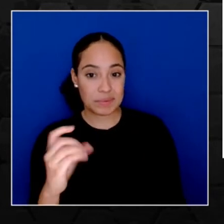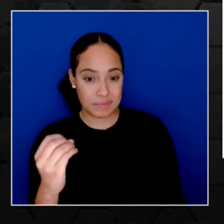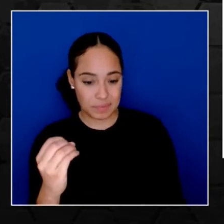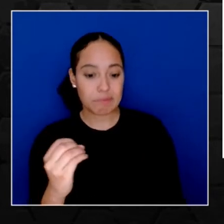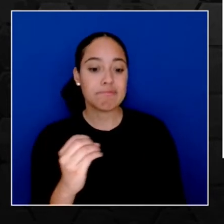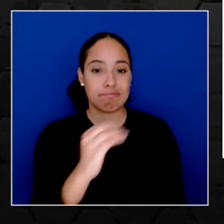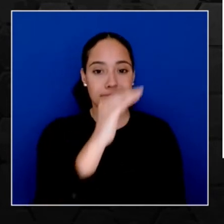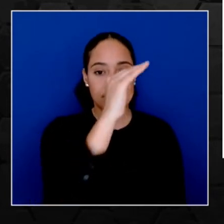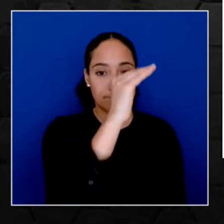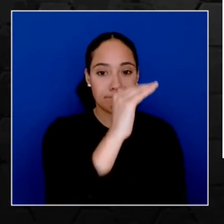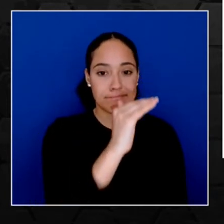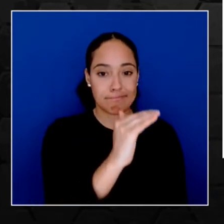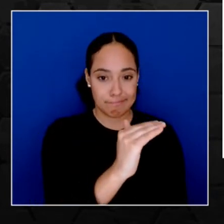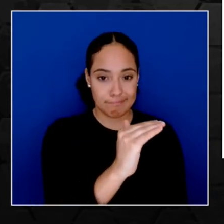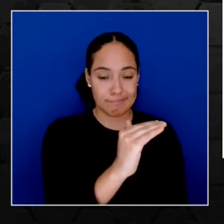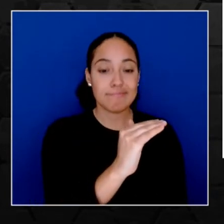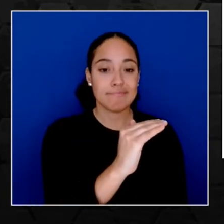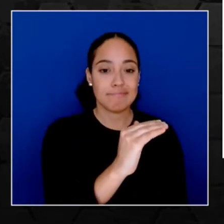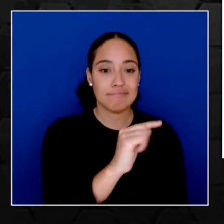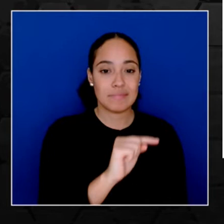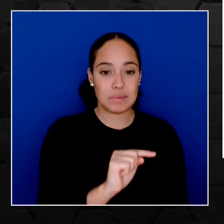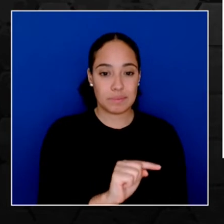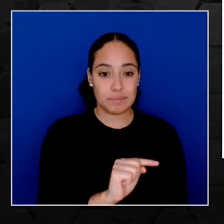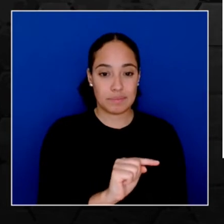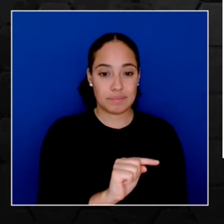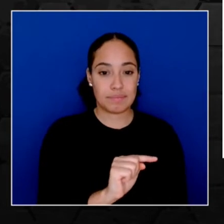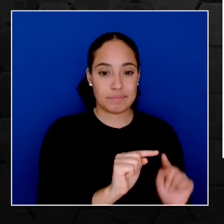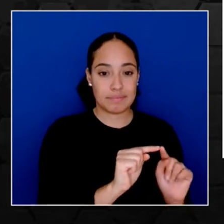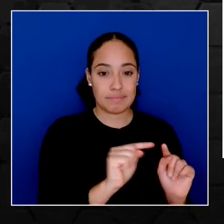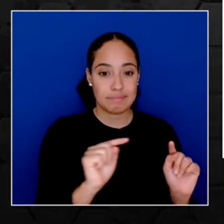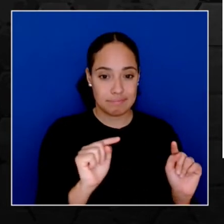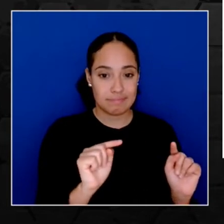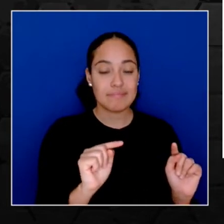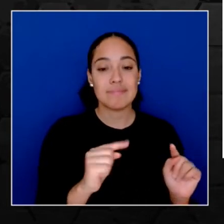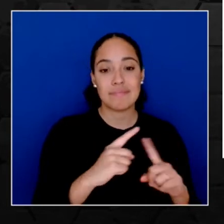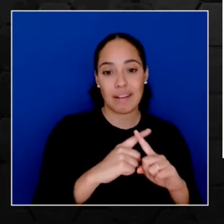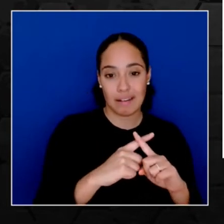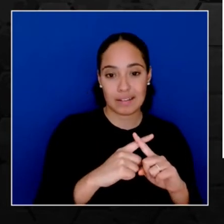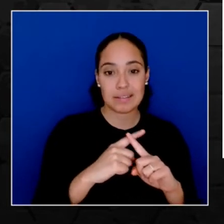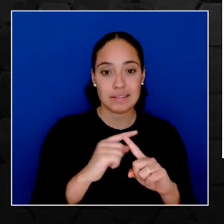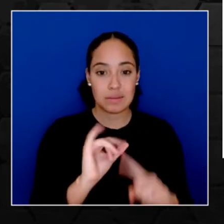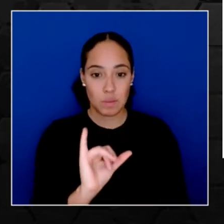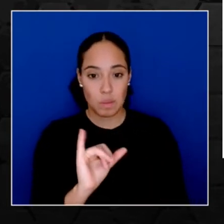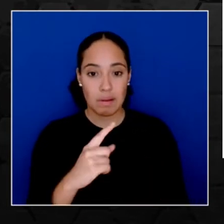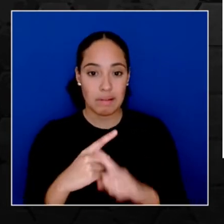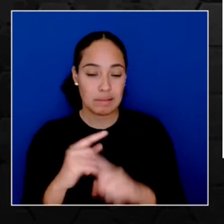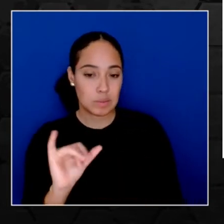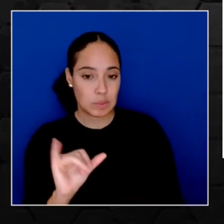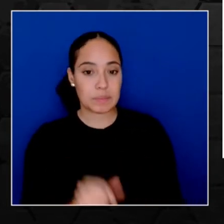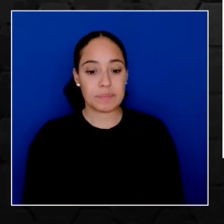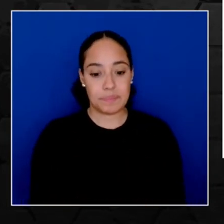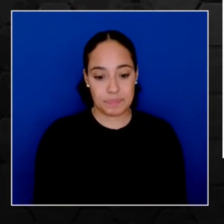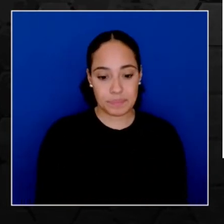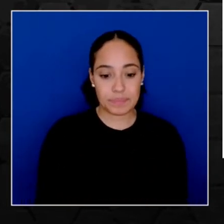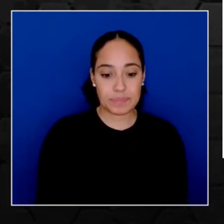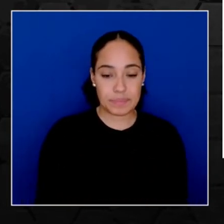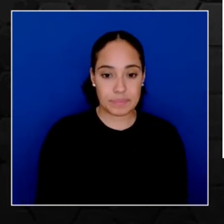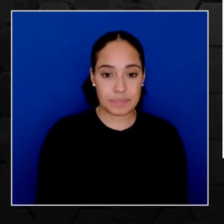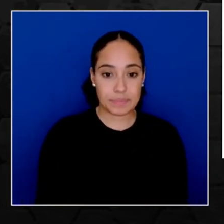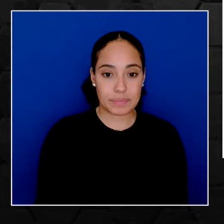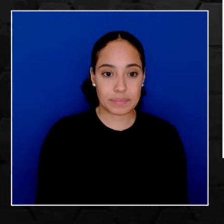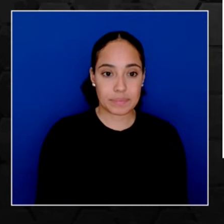a line for that. That's the data point that I've added over there. Cool. At the last, if you want to check up like my tensors are killing or not, so